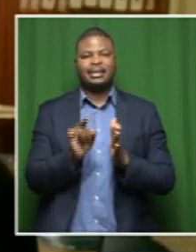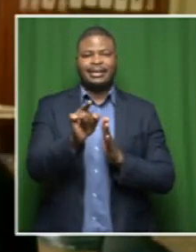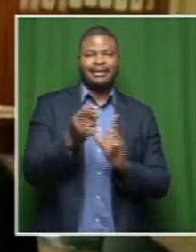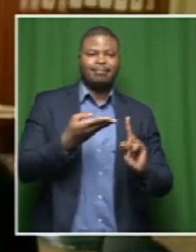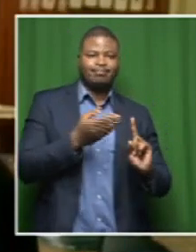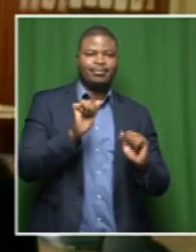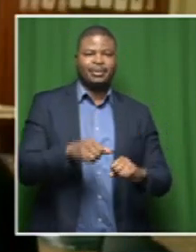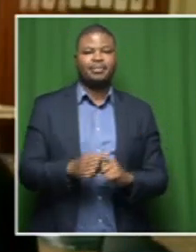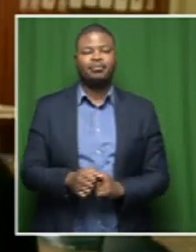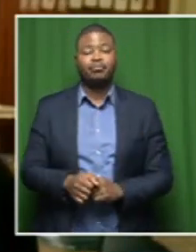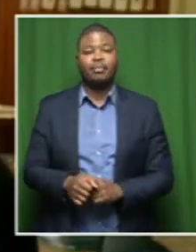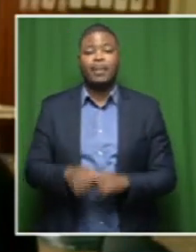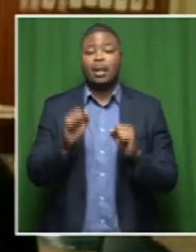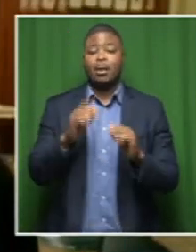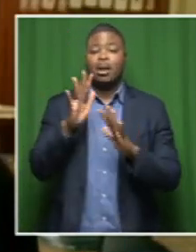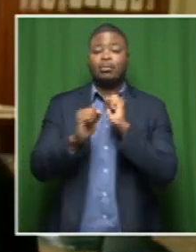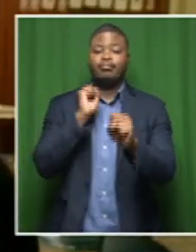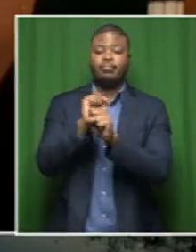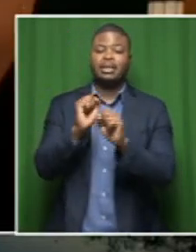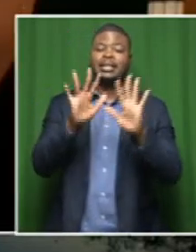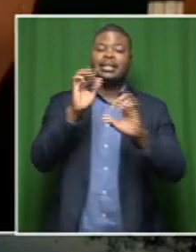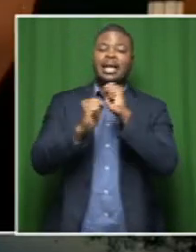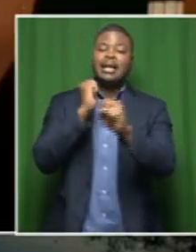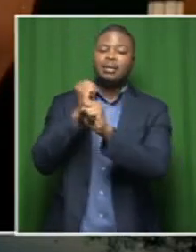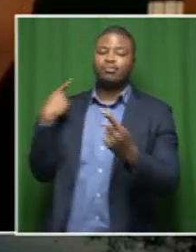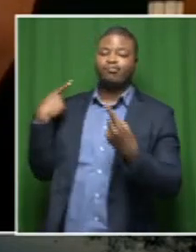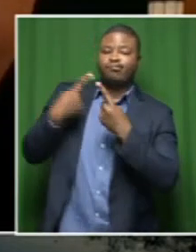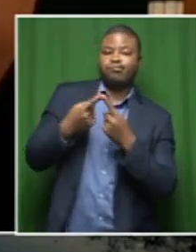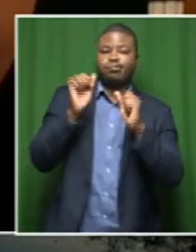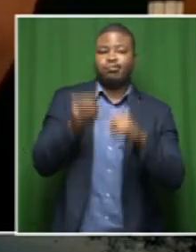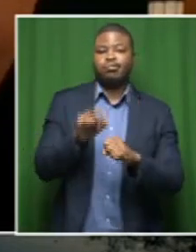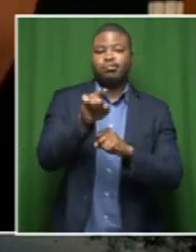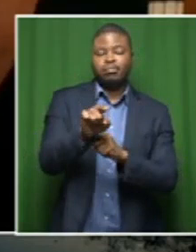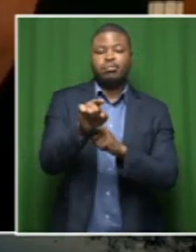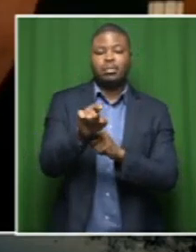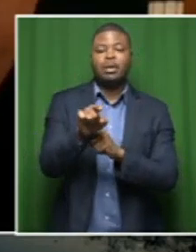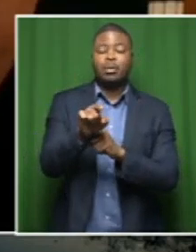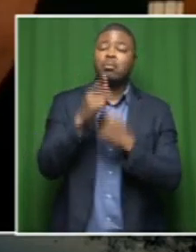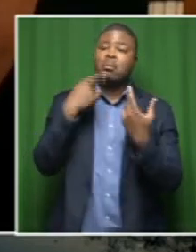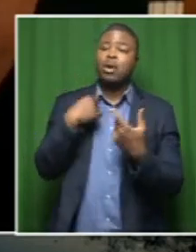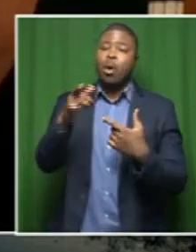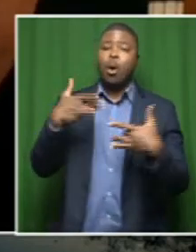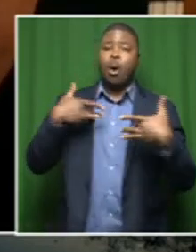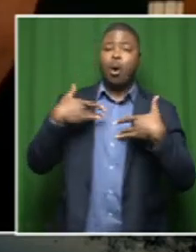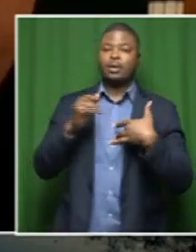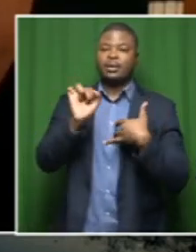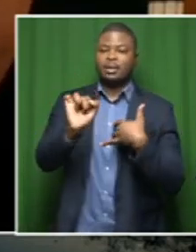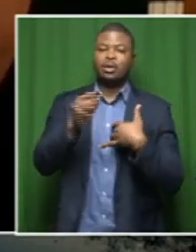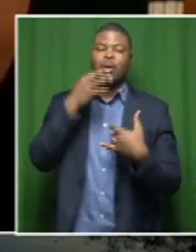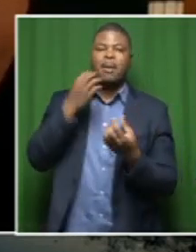Nomzamo, it's a decade later, and just reading, you are saying that basically your concern is that most